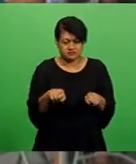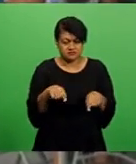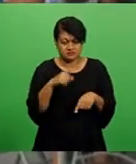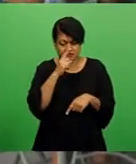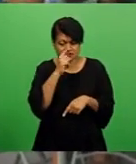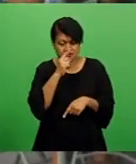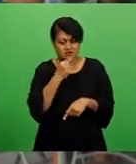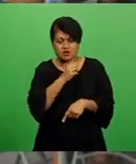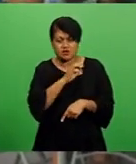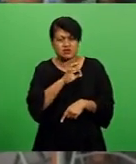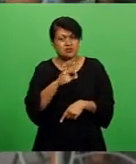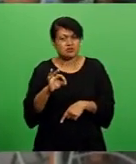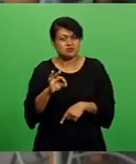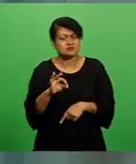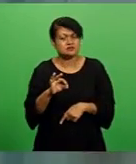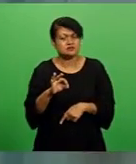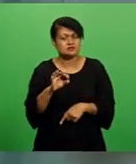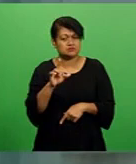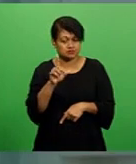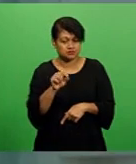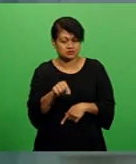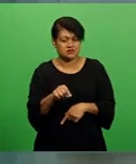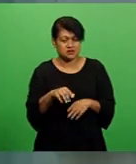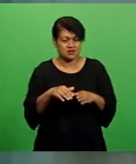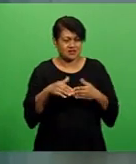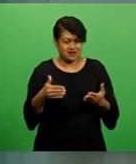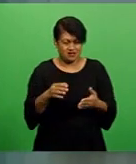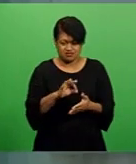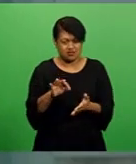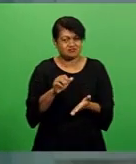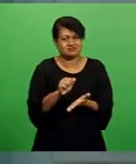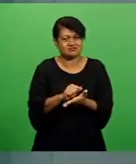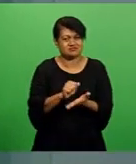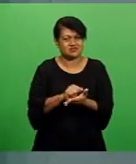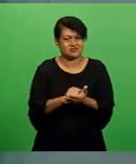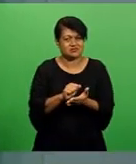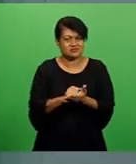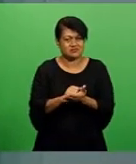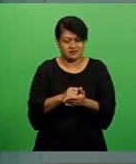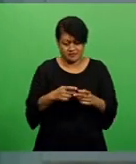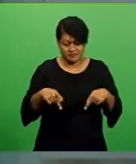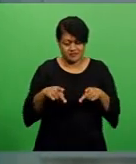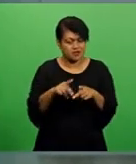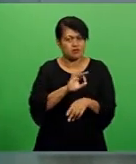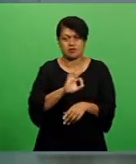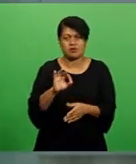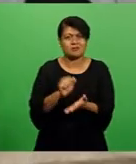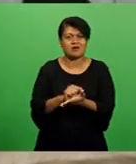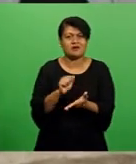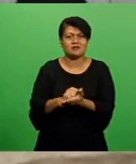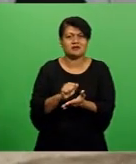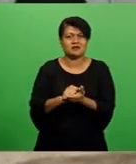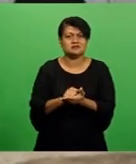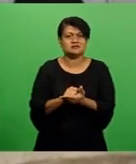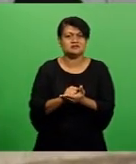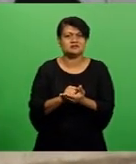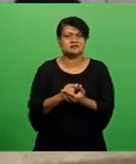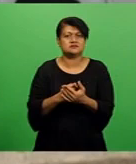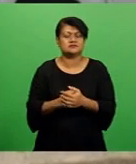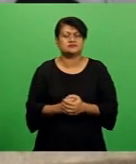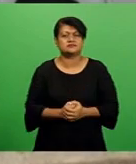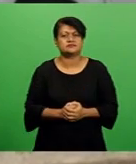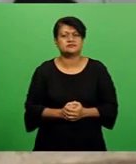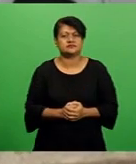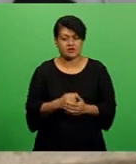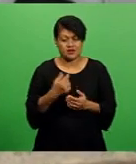oppose the investment, they believe the chosen site is not appropriate. Permanent Secretary for Environment Joshua Wycliffe says all views will be taken